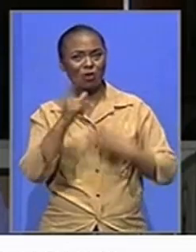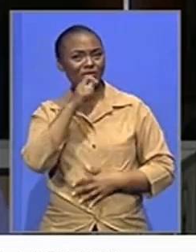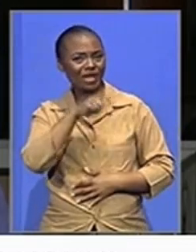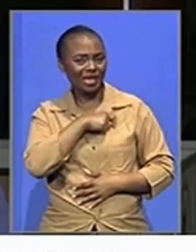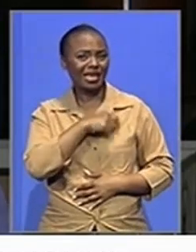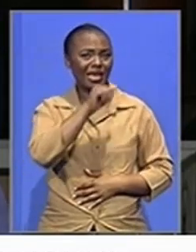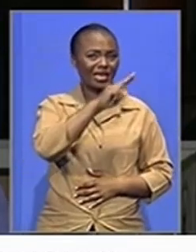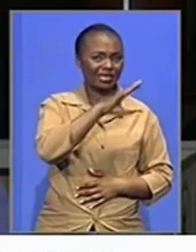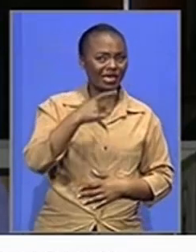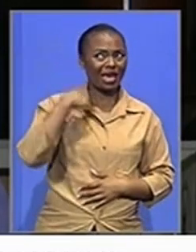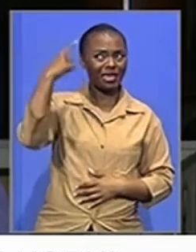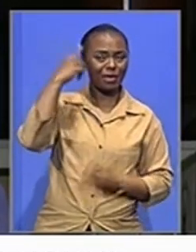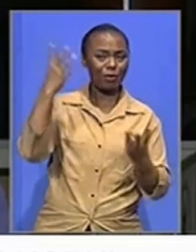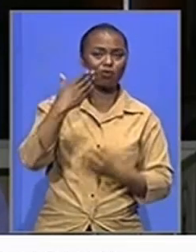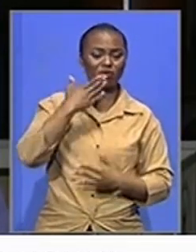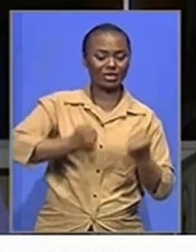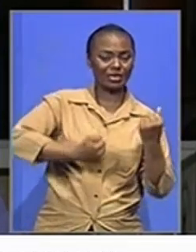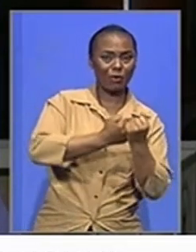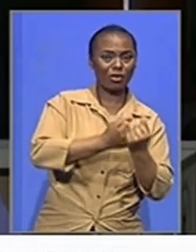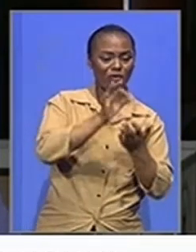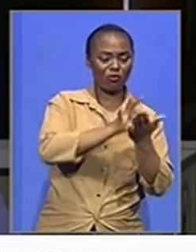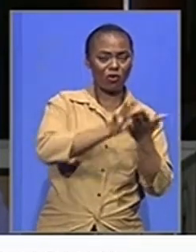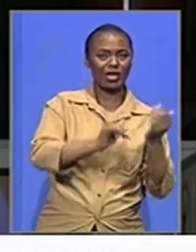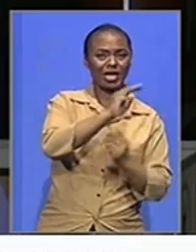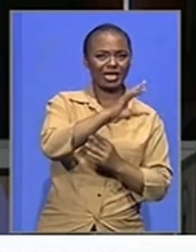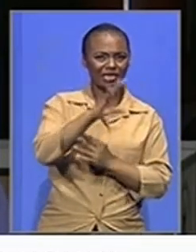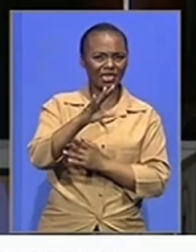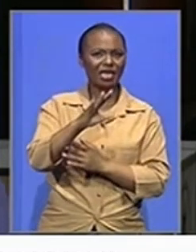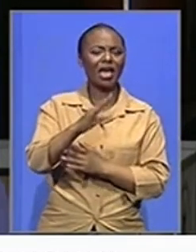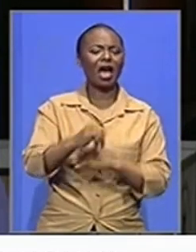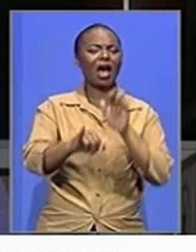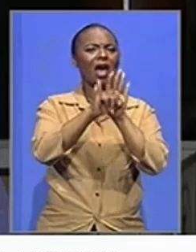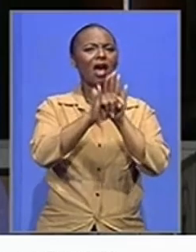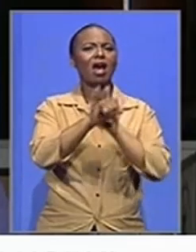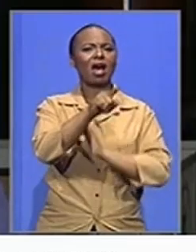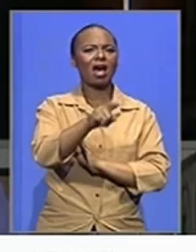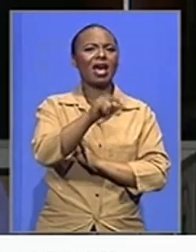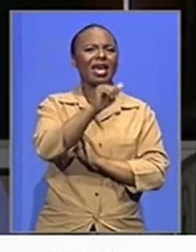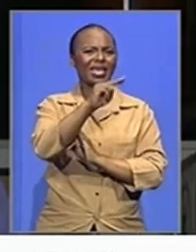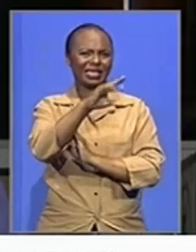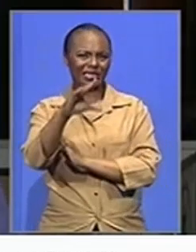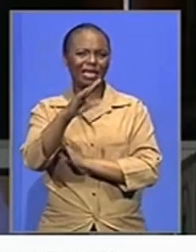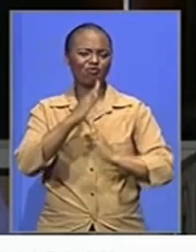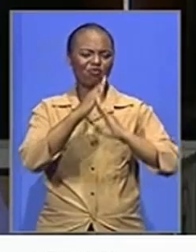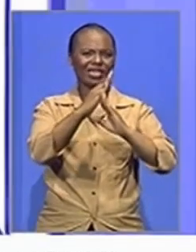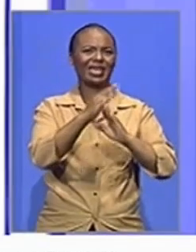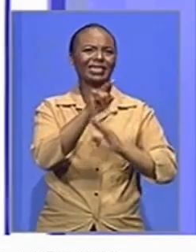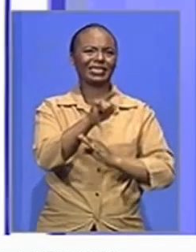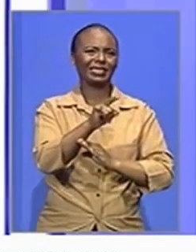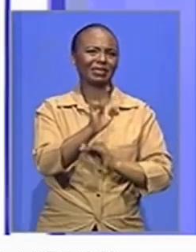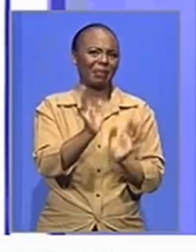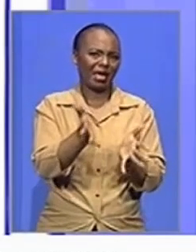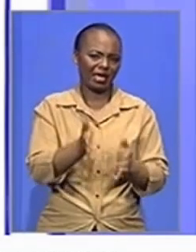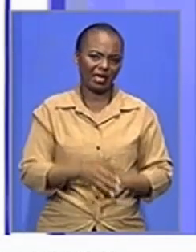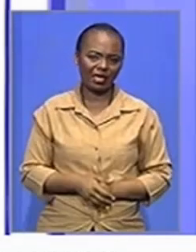ba supportang ANC ba re fa an indication gore brand ya bona ba batla go protect. Tiragatso